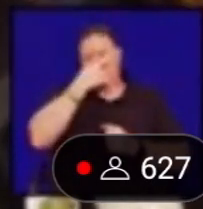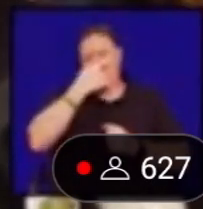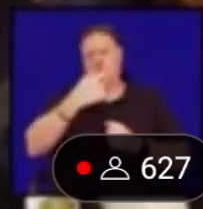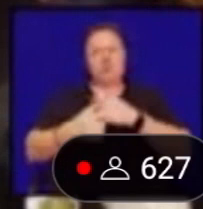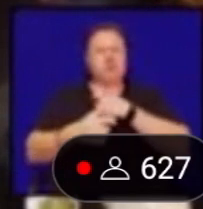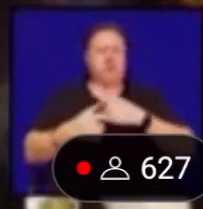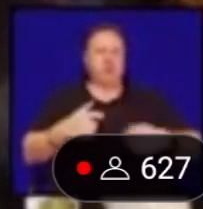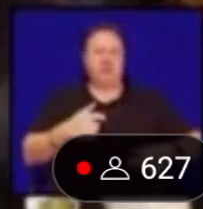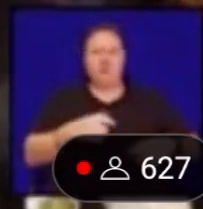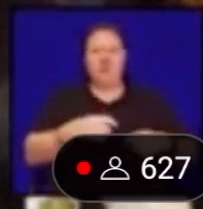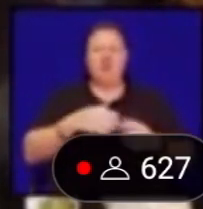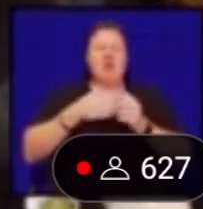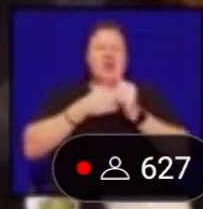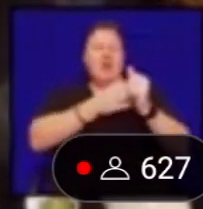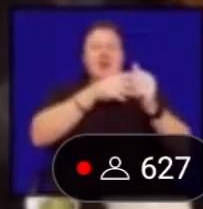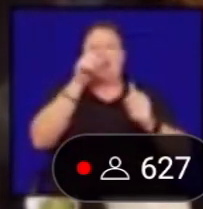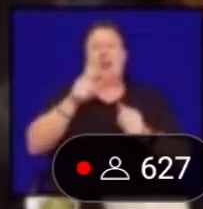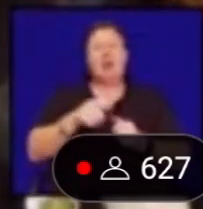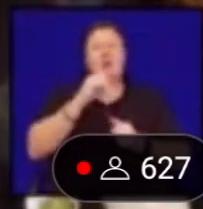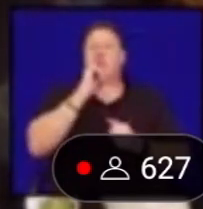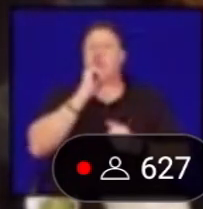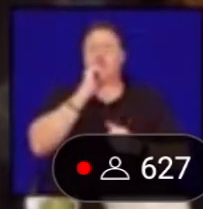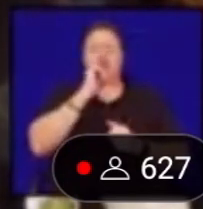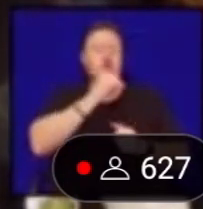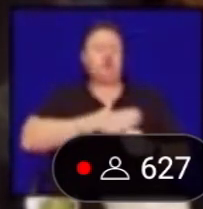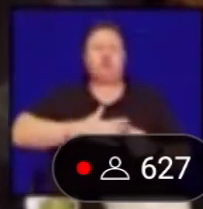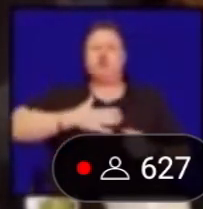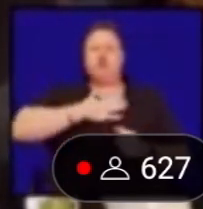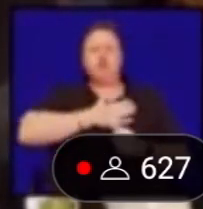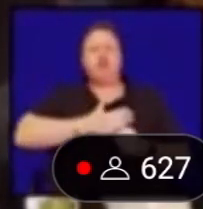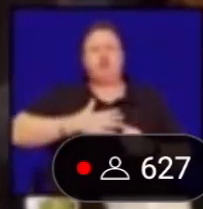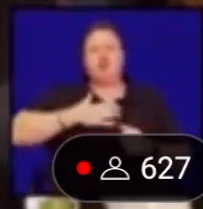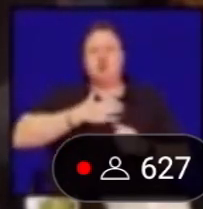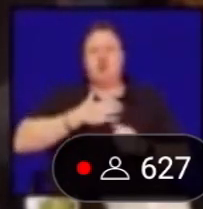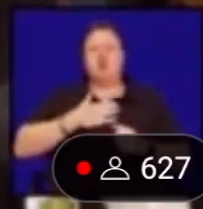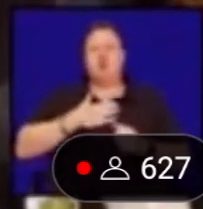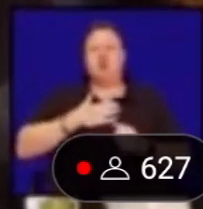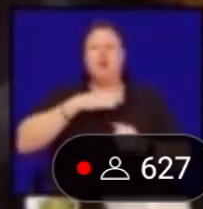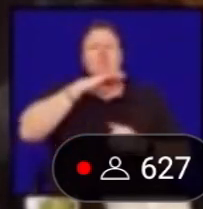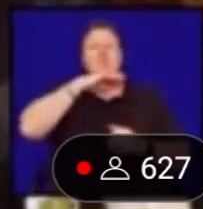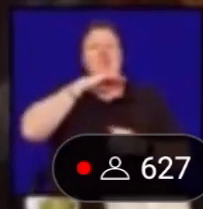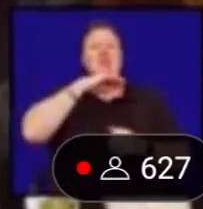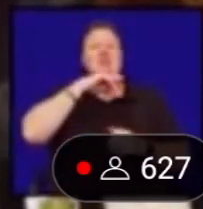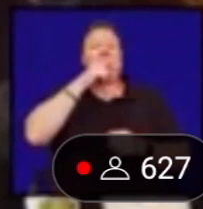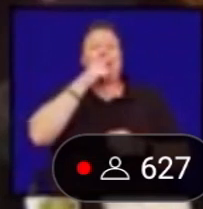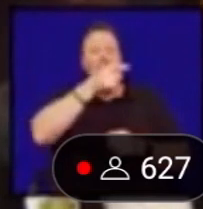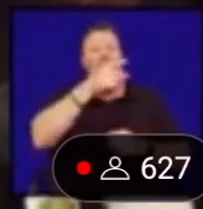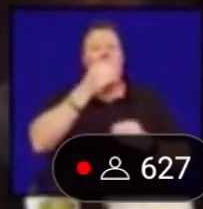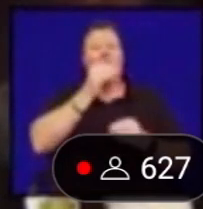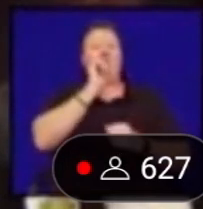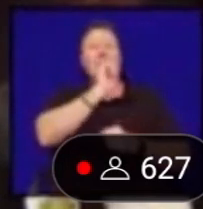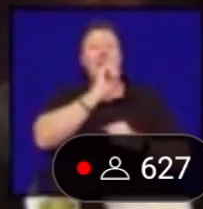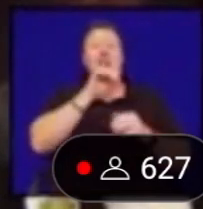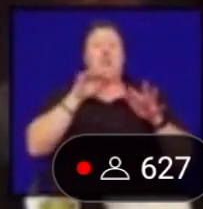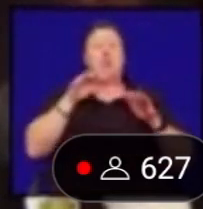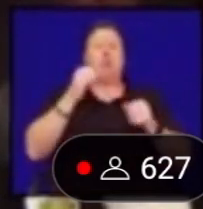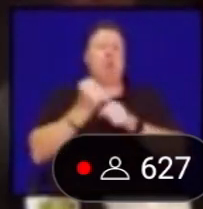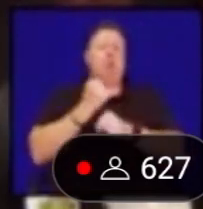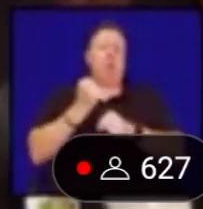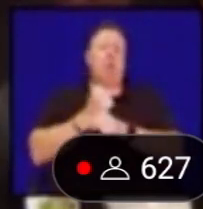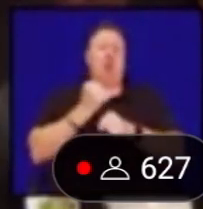has no appreciation of the gravity of the mess that he and his people are causing.